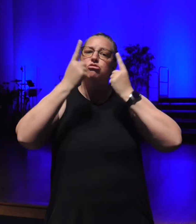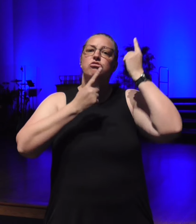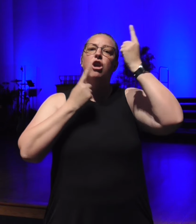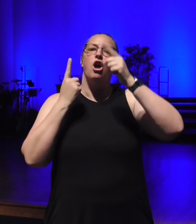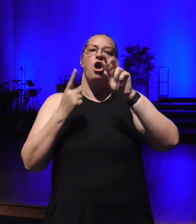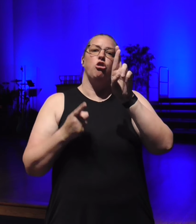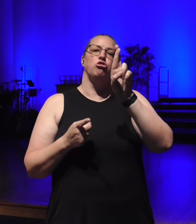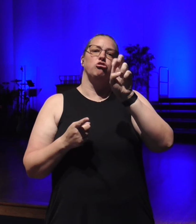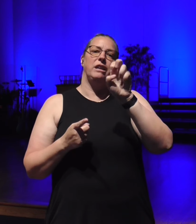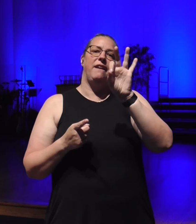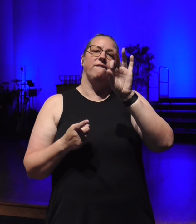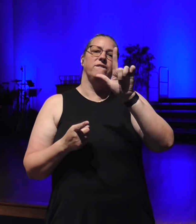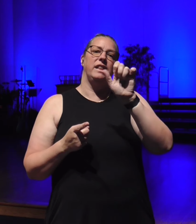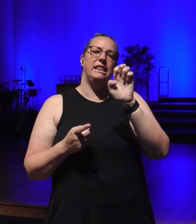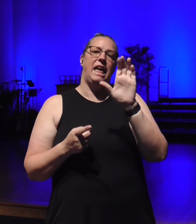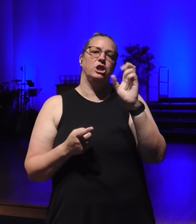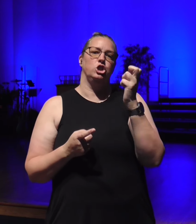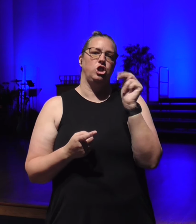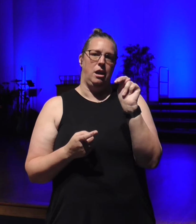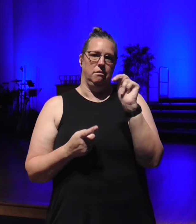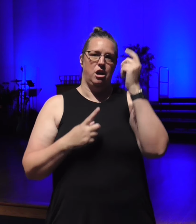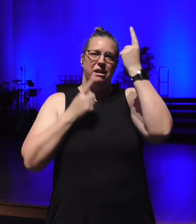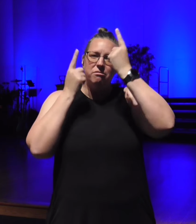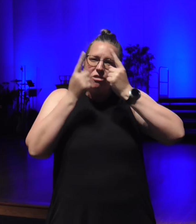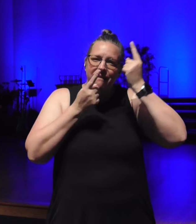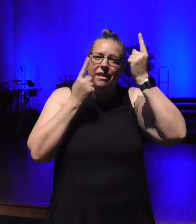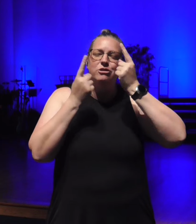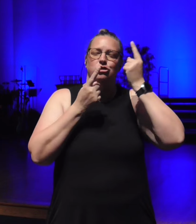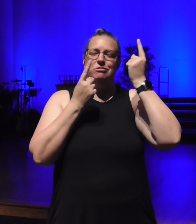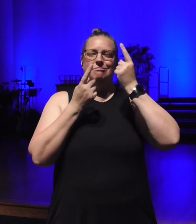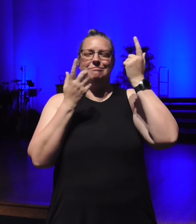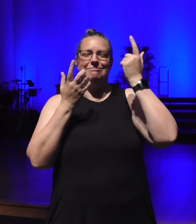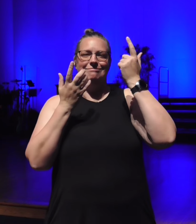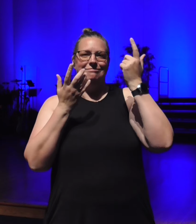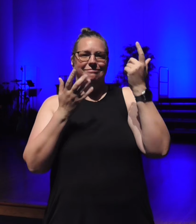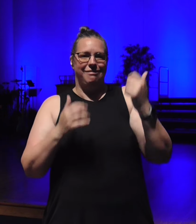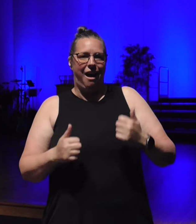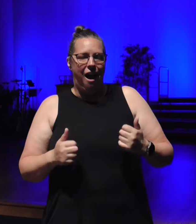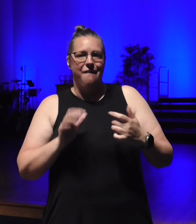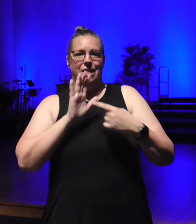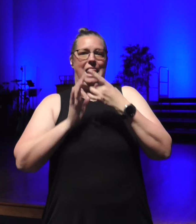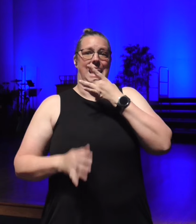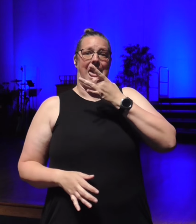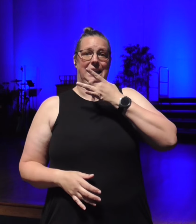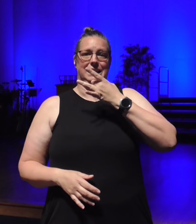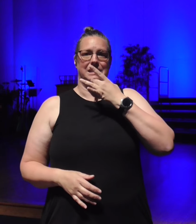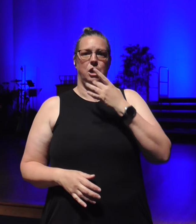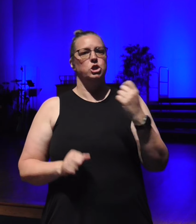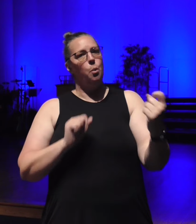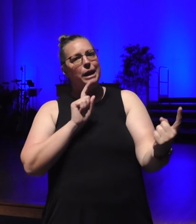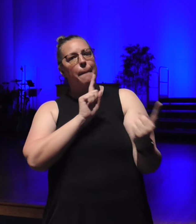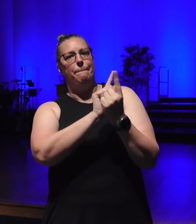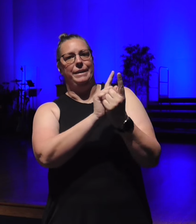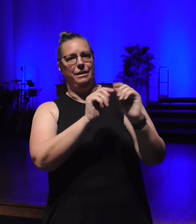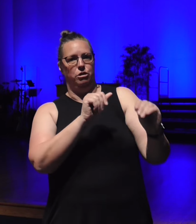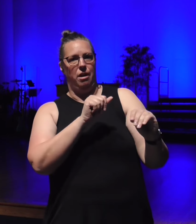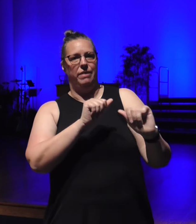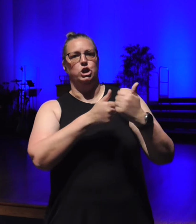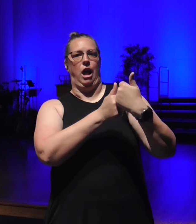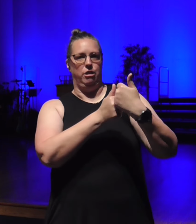of light, should we meet ourselves and meet the challenge in the dark. Clarissa Pinkola Estes writes in her